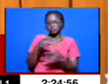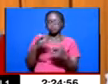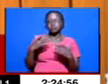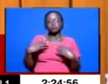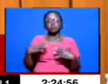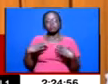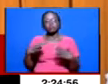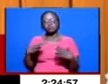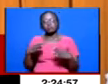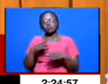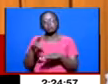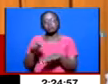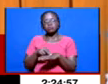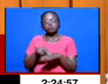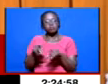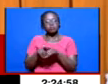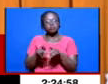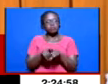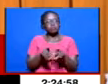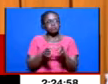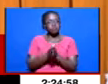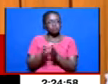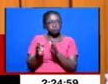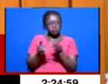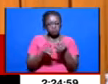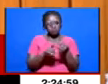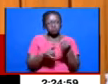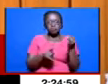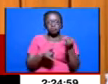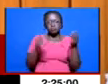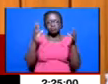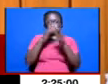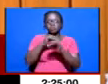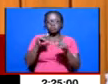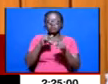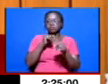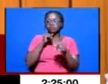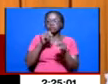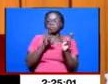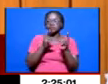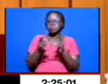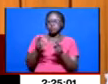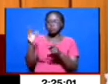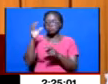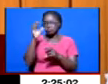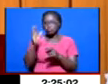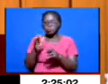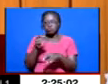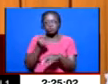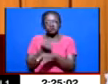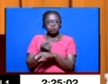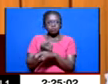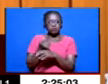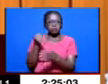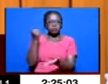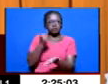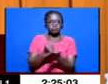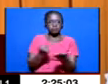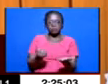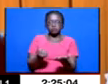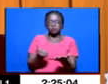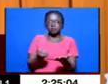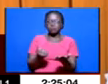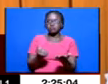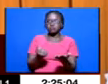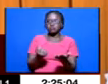the nation. Second is that the President ceases to be an ordinary citizen the minute he takes office. Article